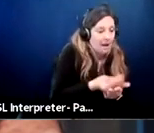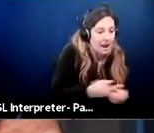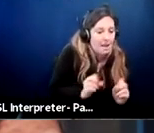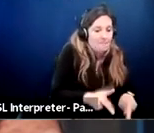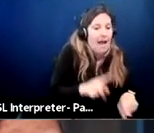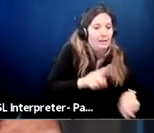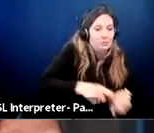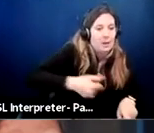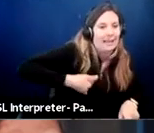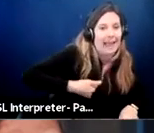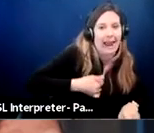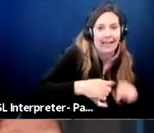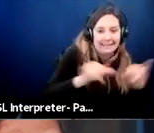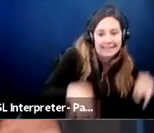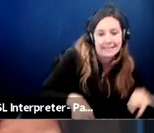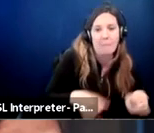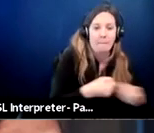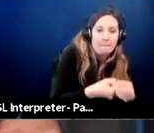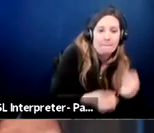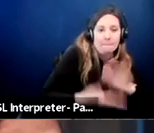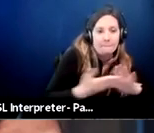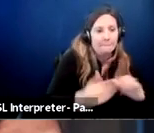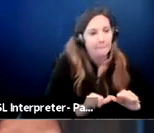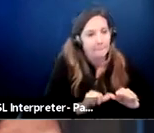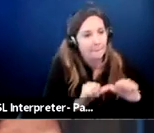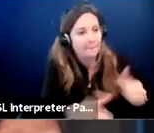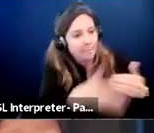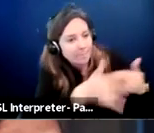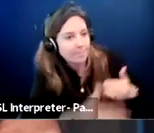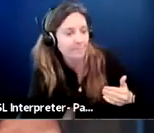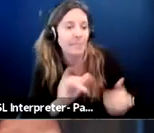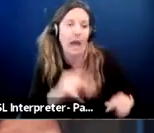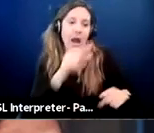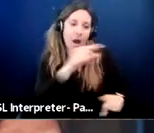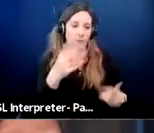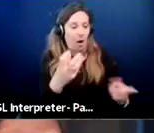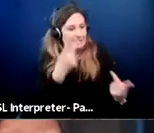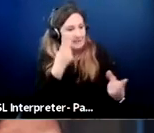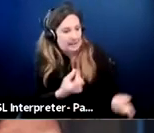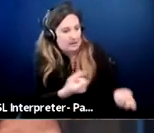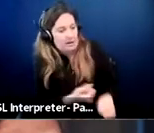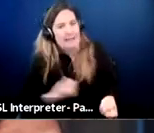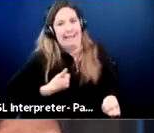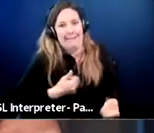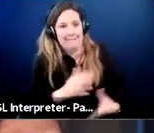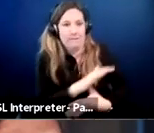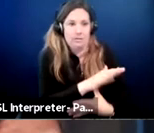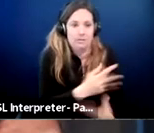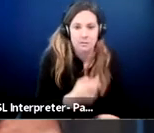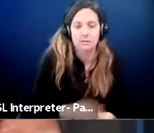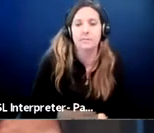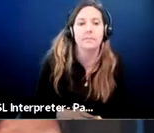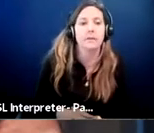this running. So hiring and training is a massive initiative. There's a variety of programs. The number one criteria for most programs